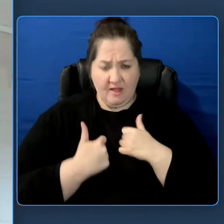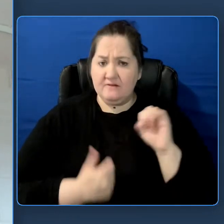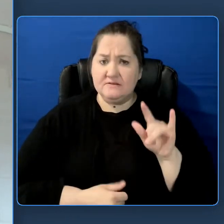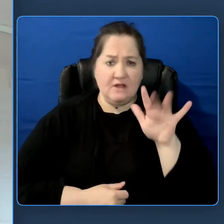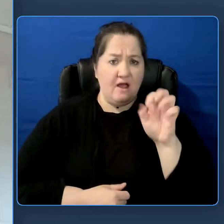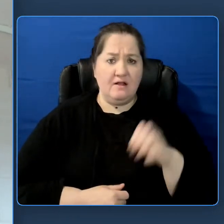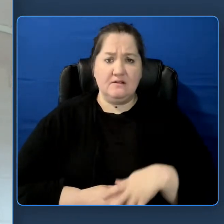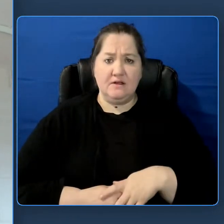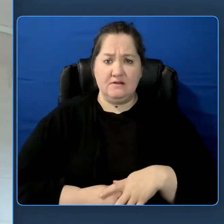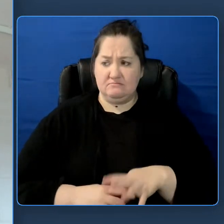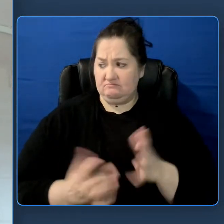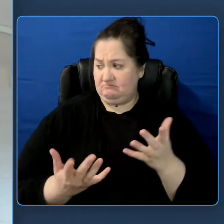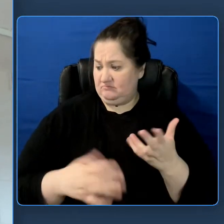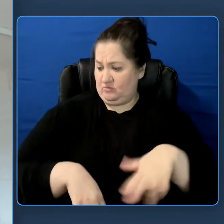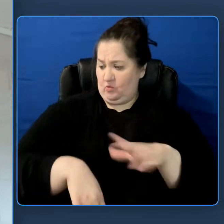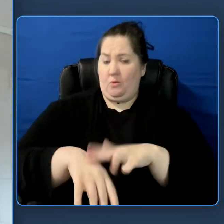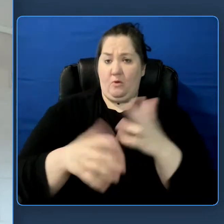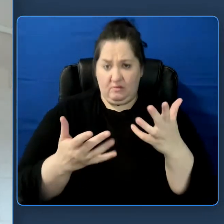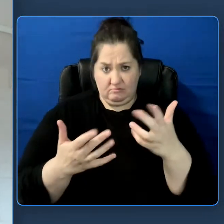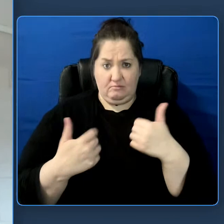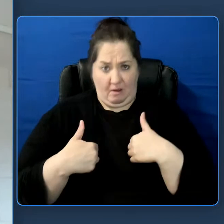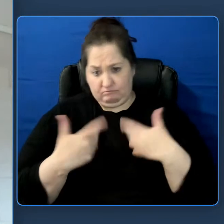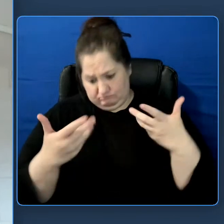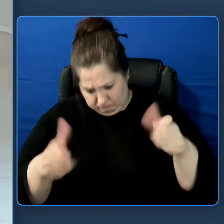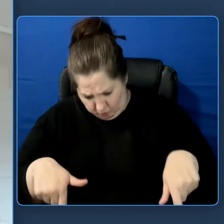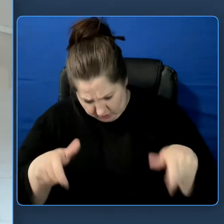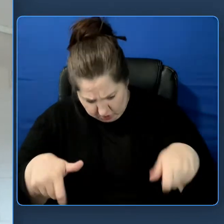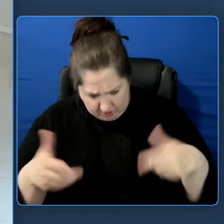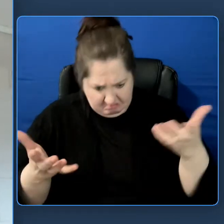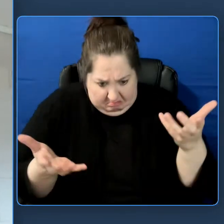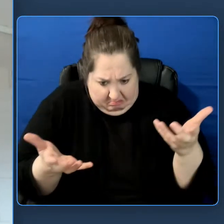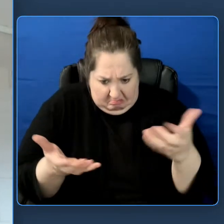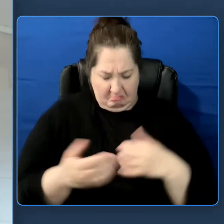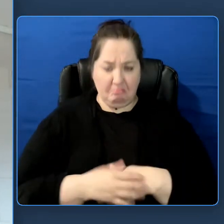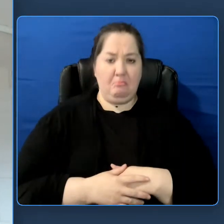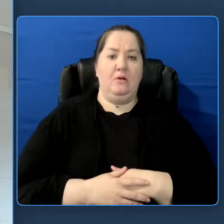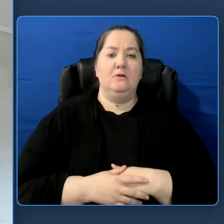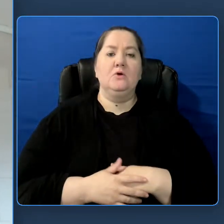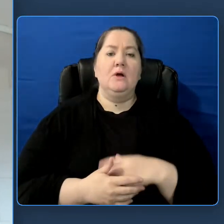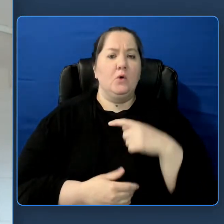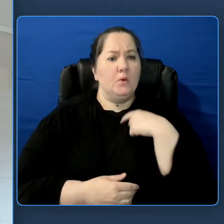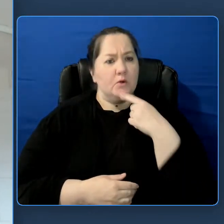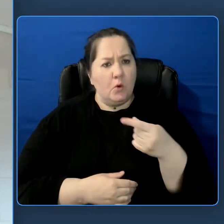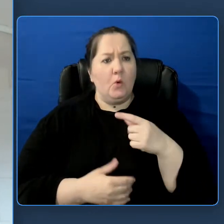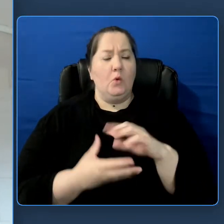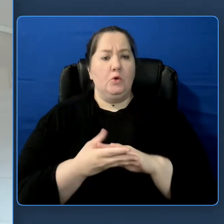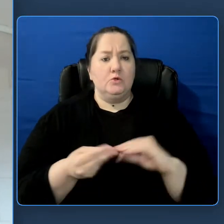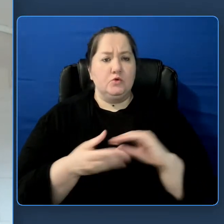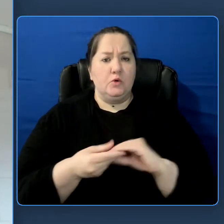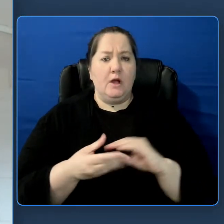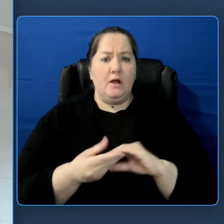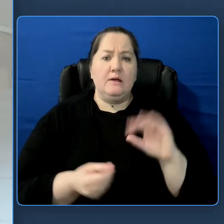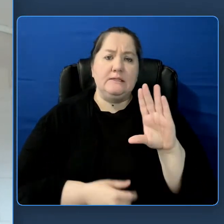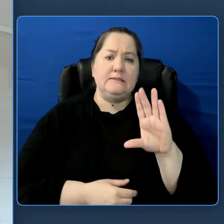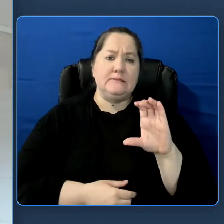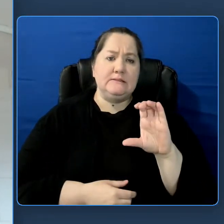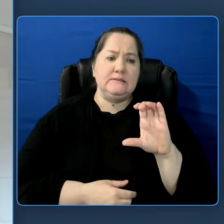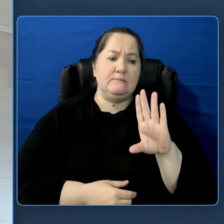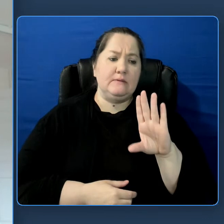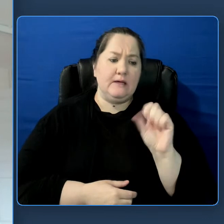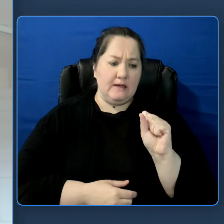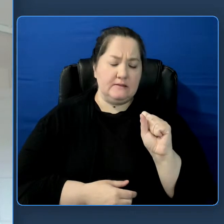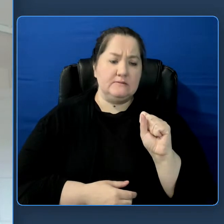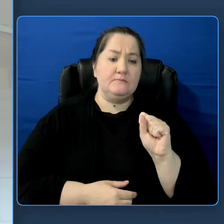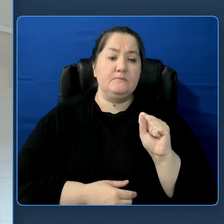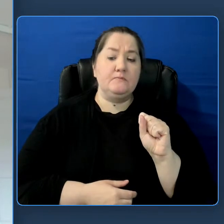and it's perfectly normal to them. So that was kind of how we told the story on CBS. And they also touched